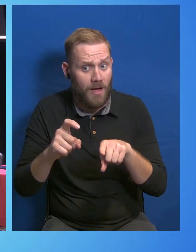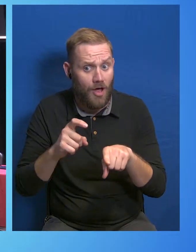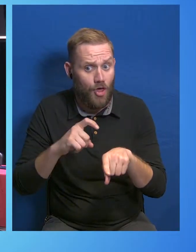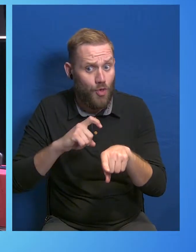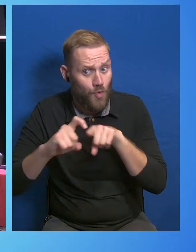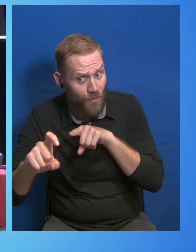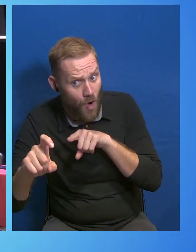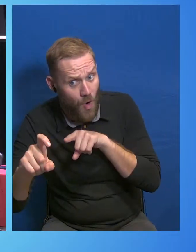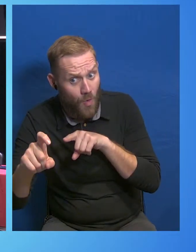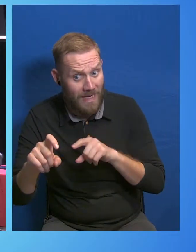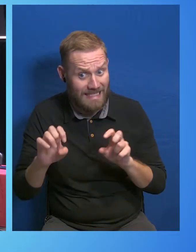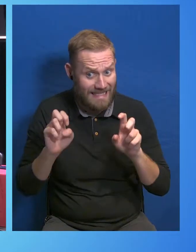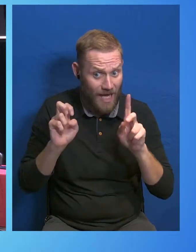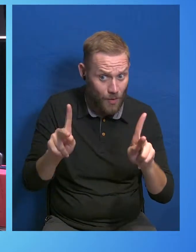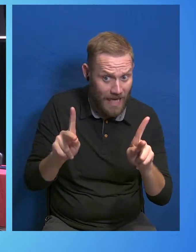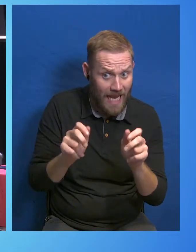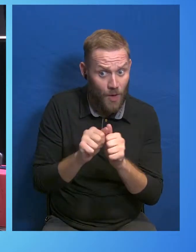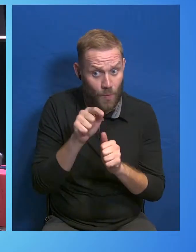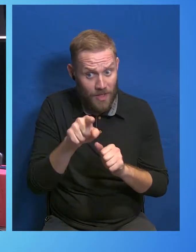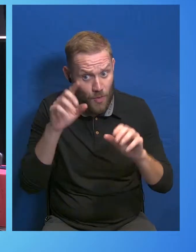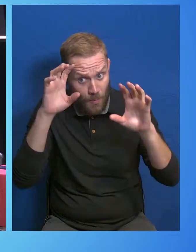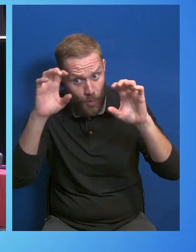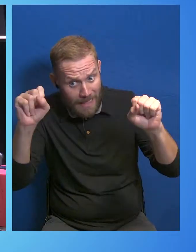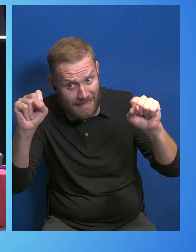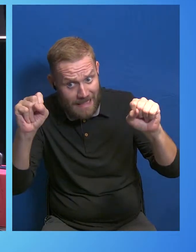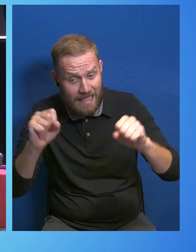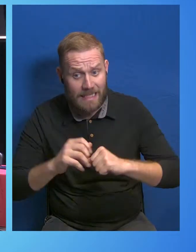okay with you as president?